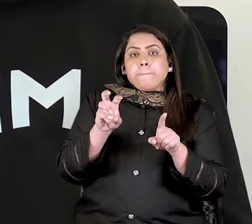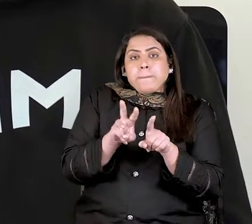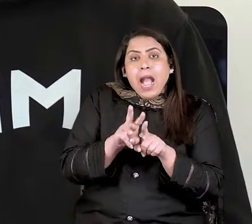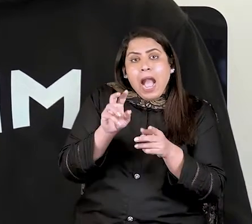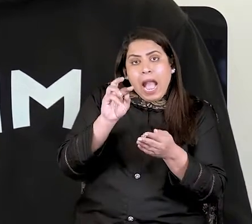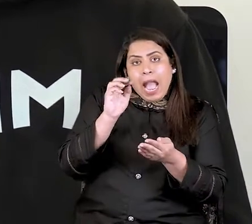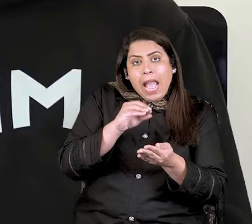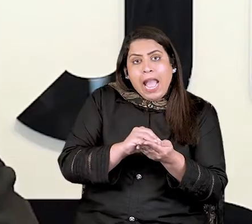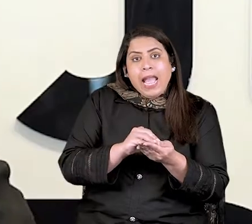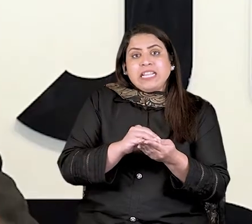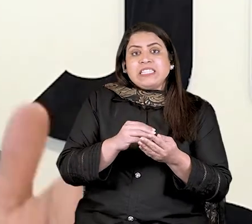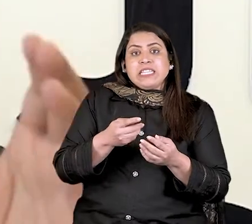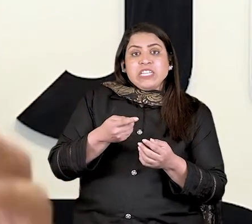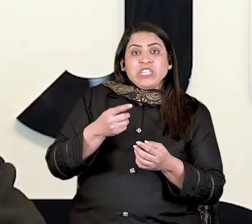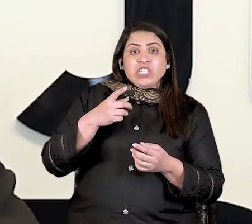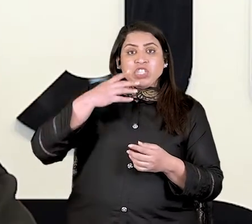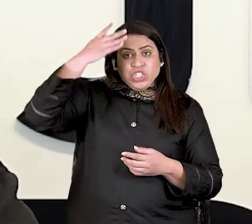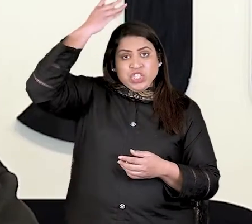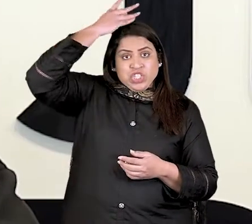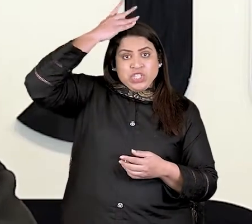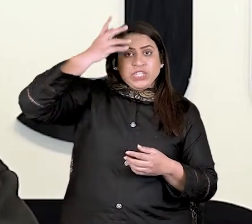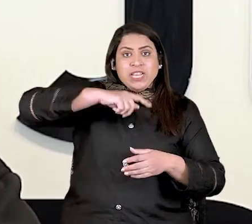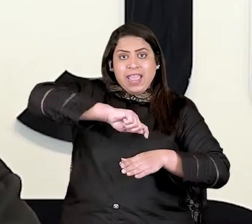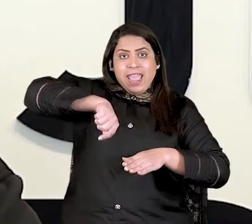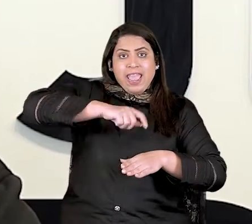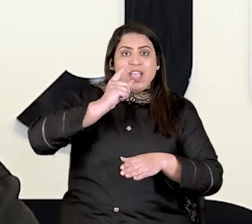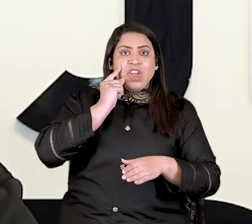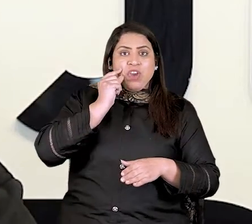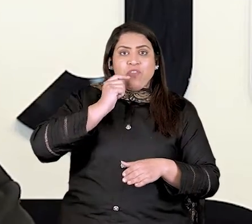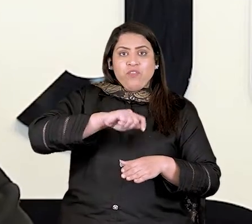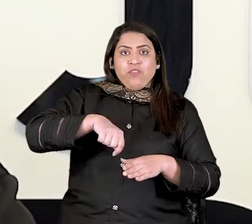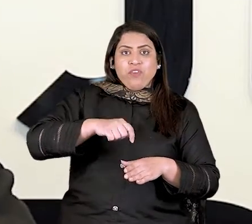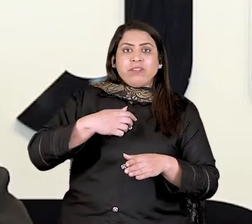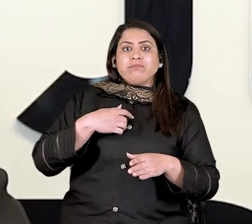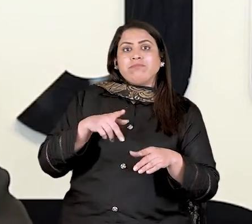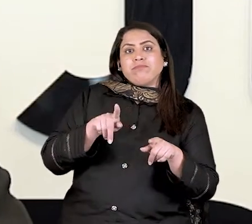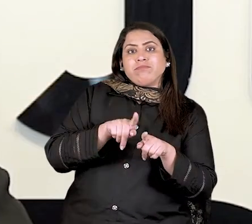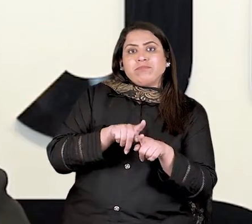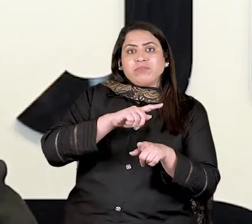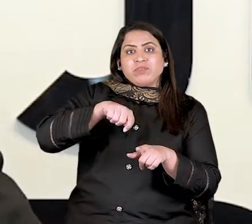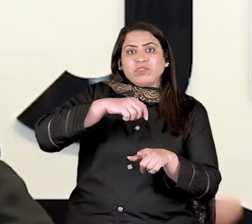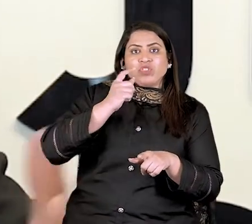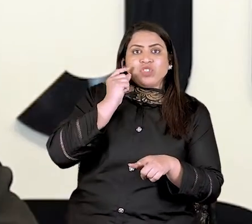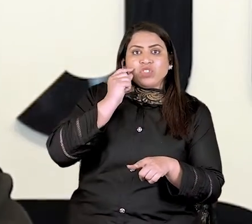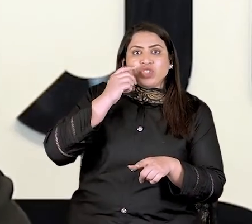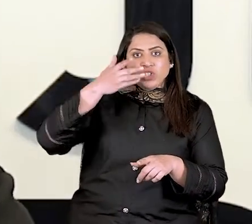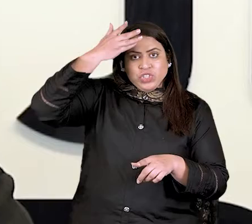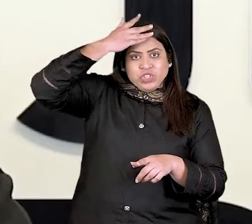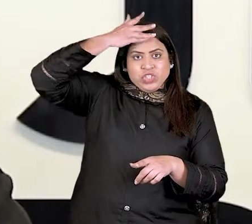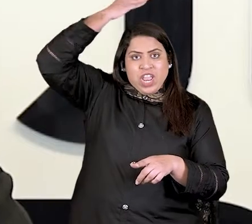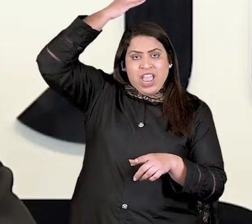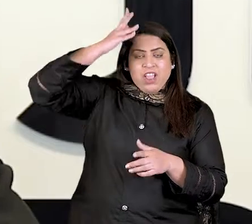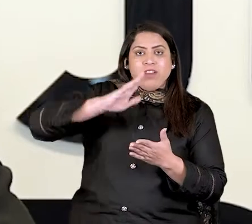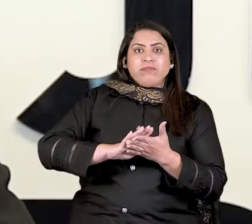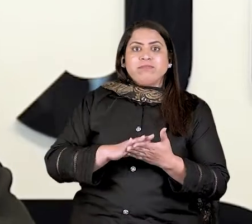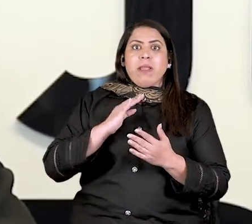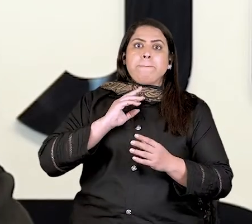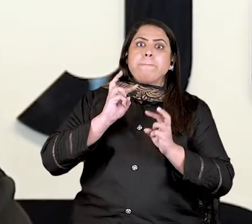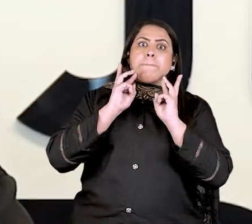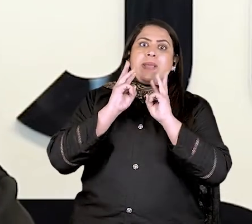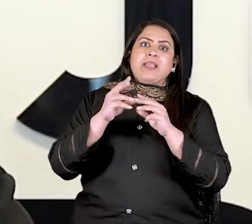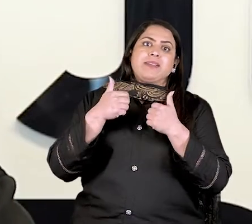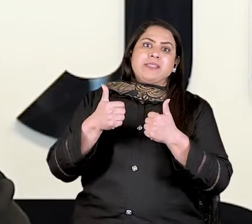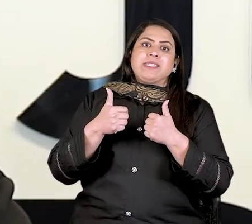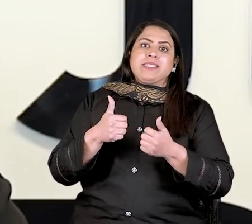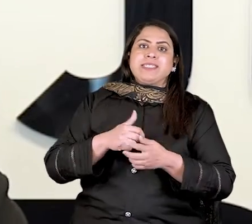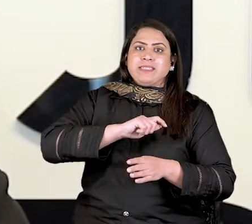and I are close. So we hit it off as well. He's the chef, I'm the chef, so we get that connection. We're standing in the kitchen 5 minutes later, cooking up some